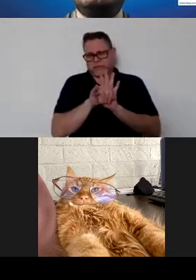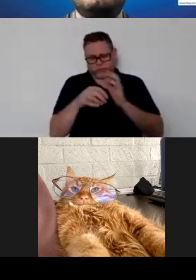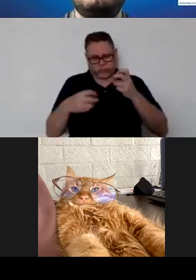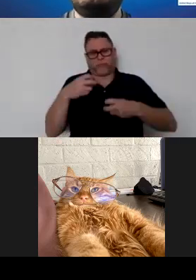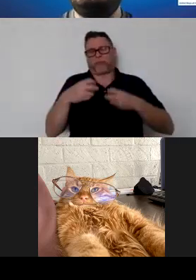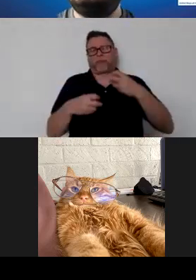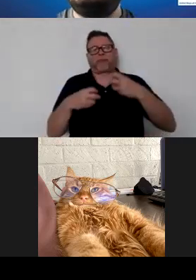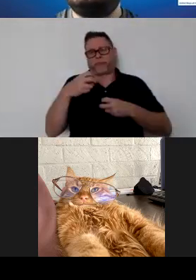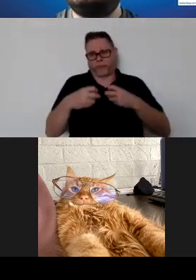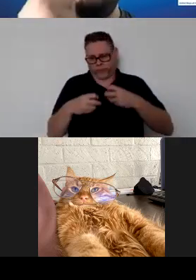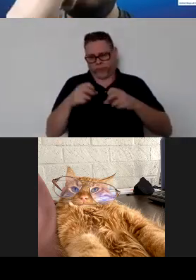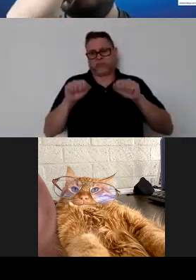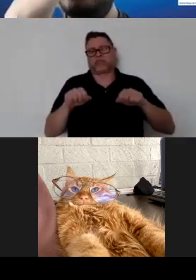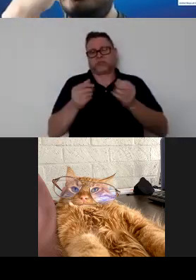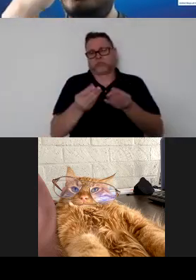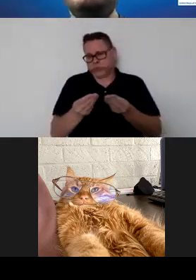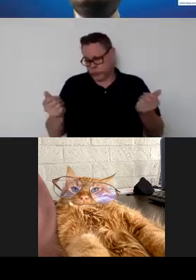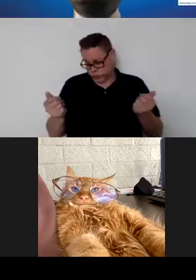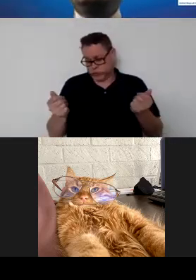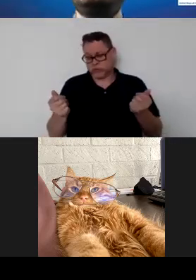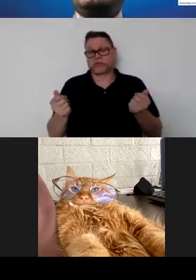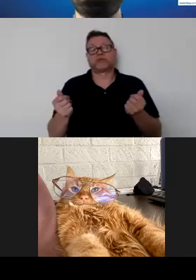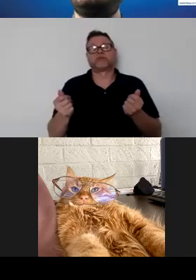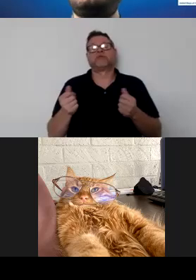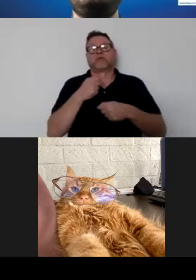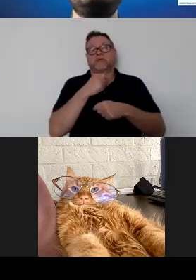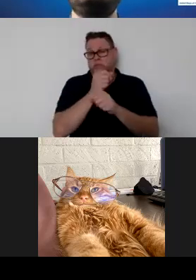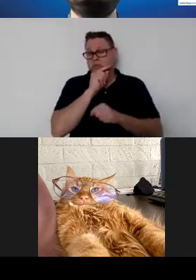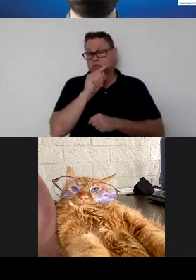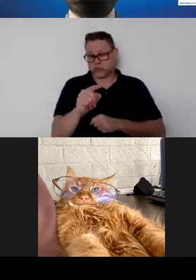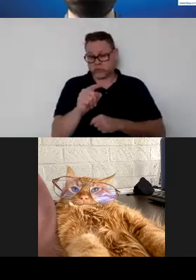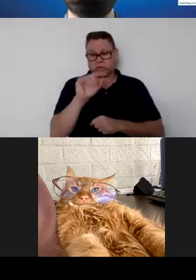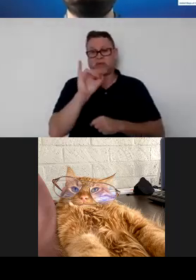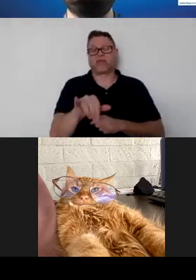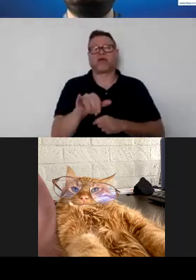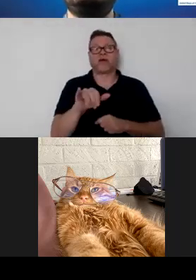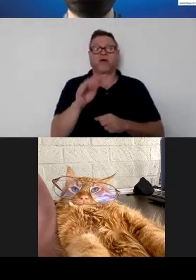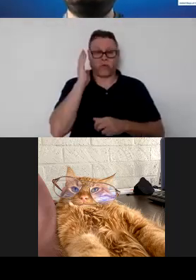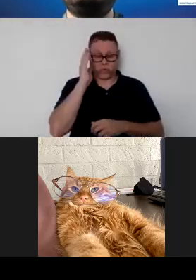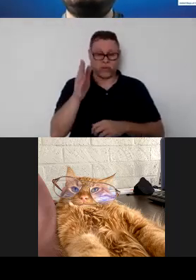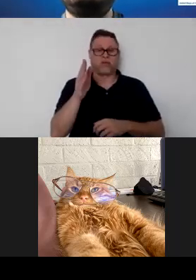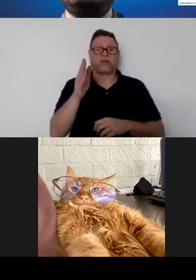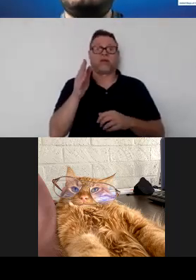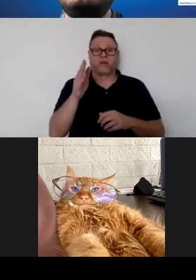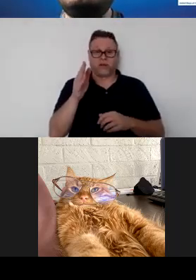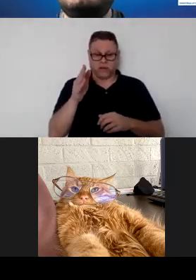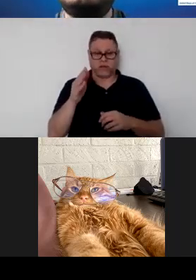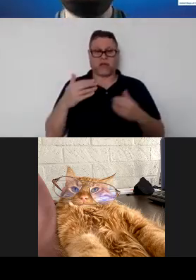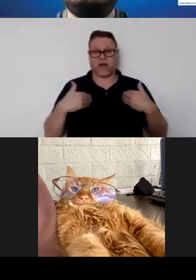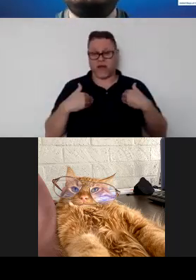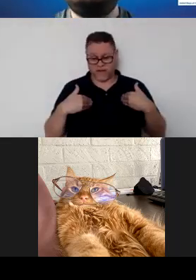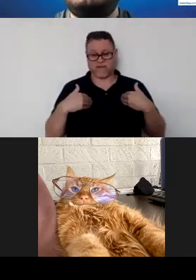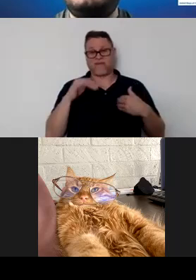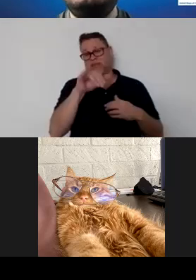problems or potential solutions, but really ensuring that that backbone is going to exist so that then that school,